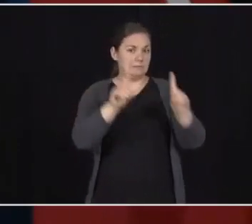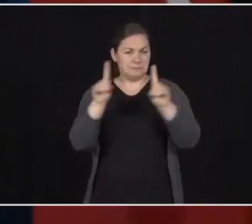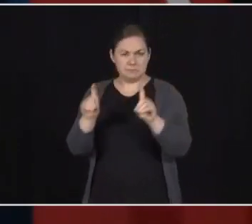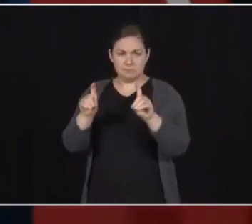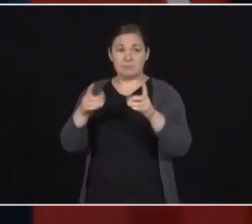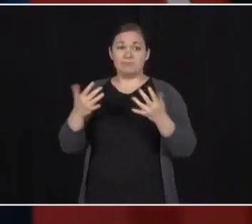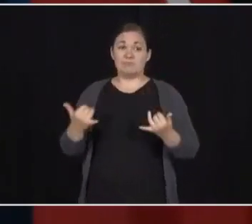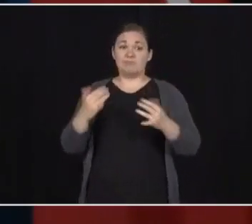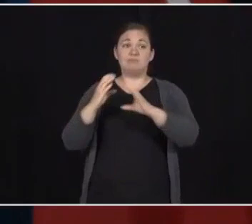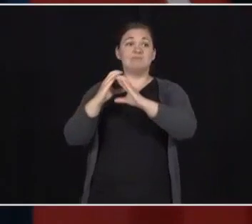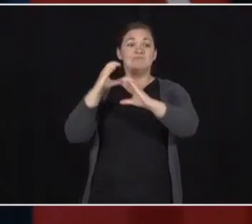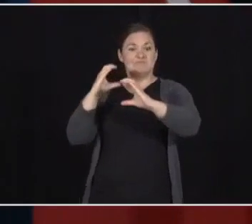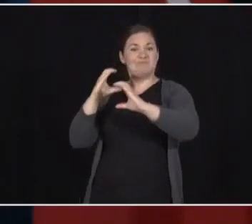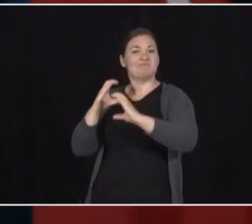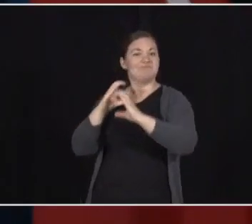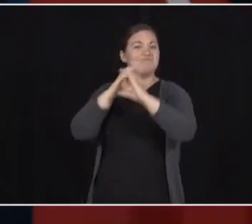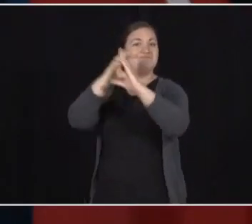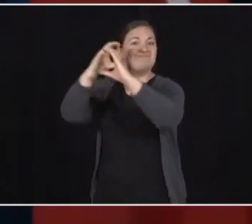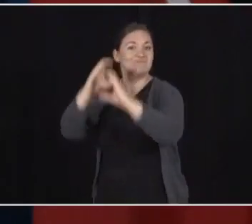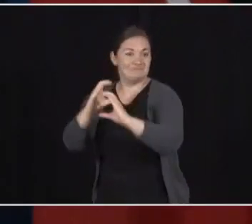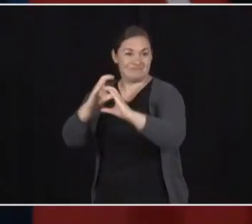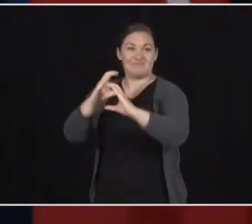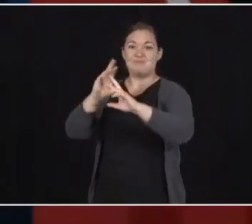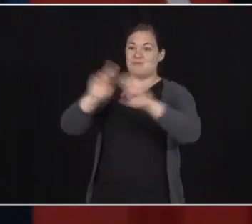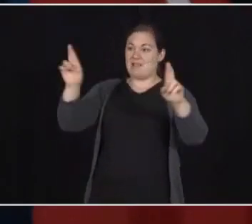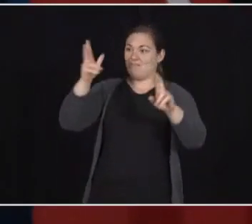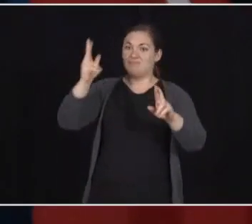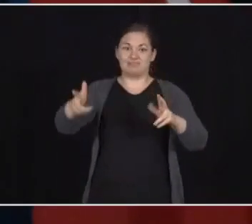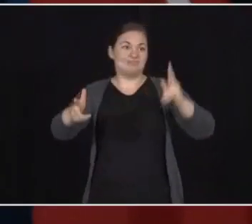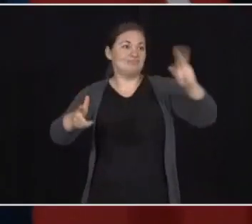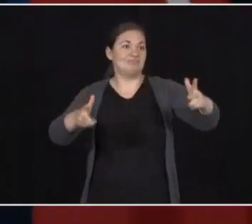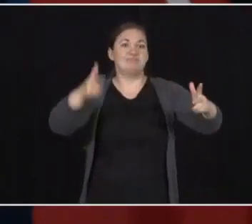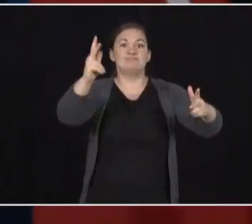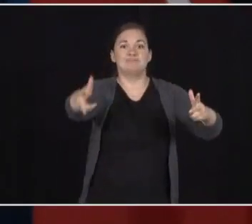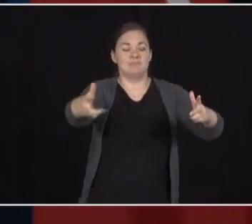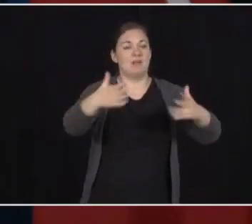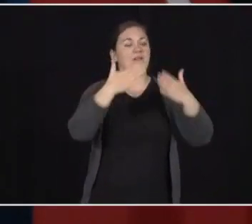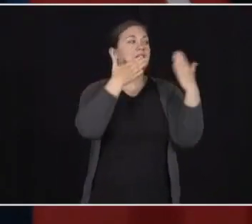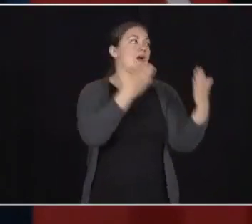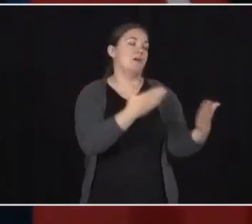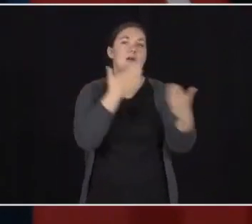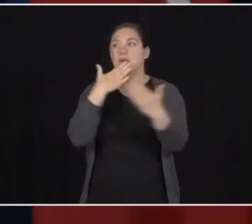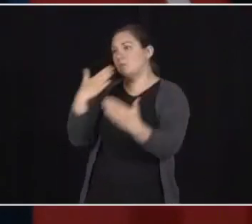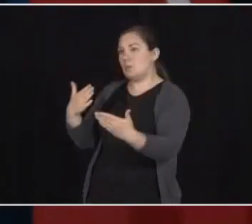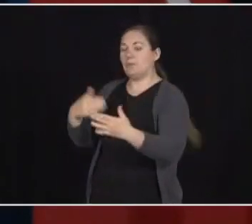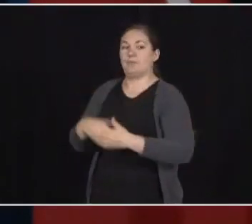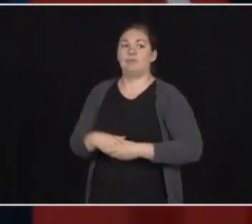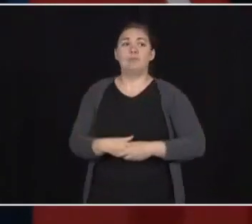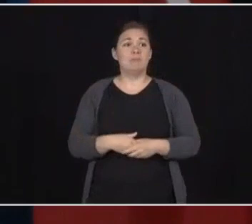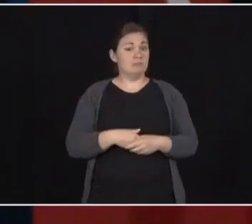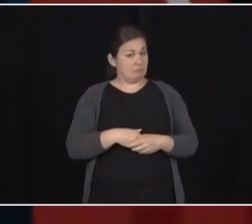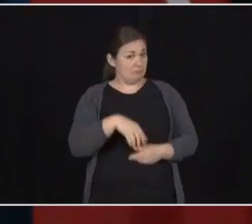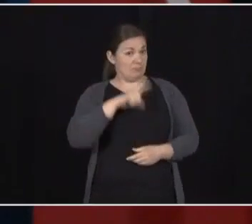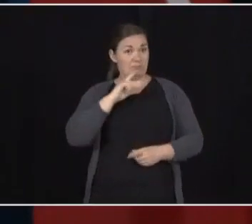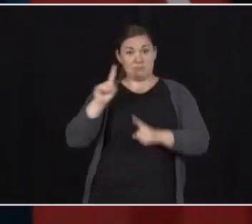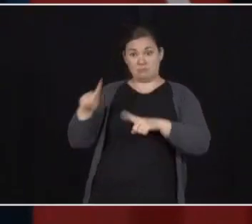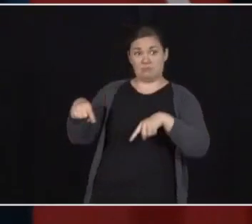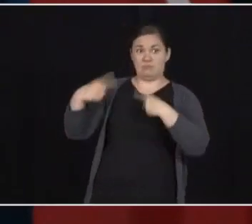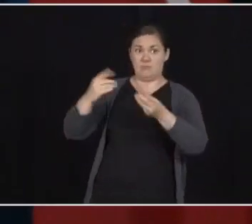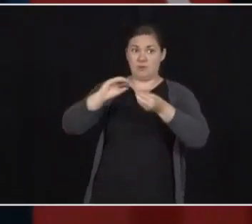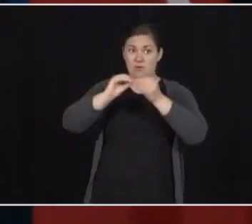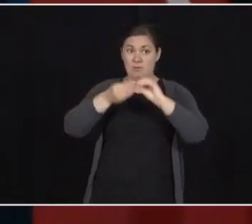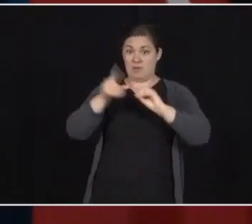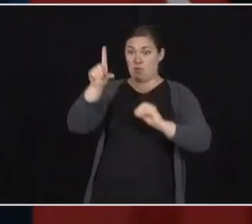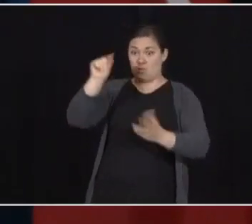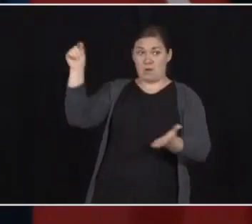out in the field, and I just want to thank everyone. We had some really good numbers. I saw we hit 20,000